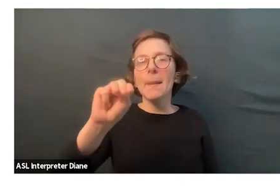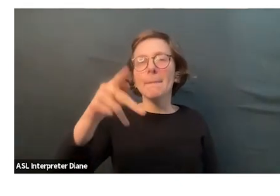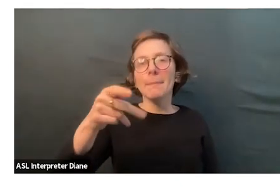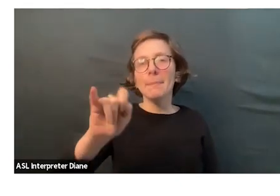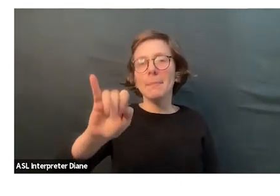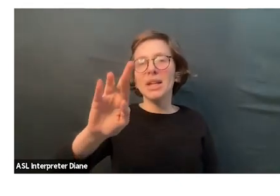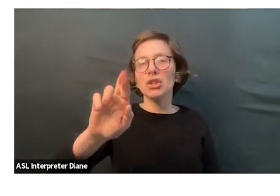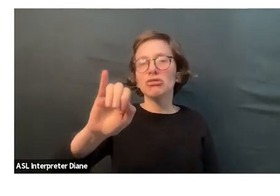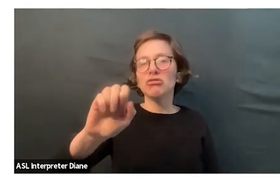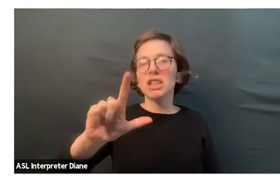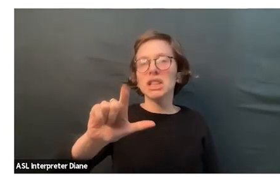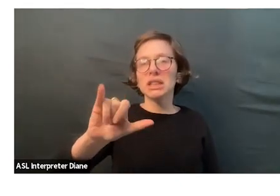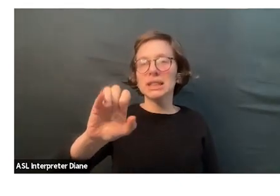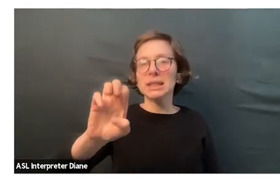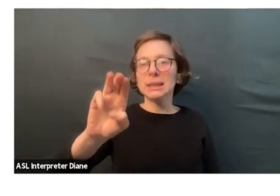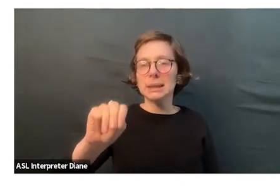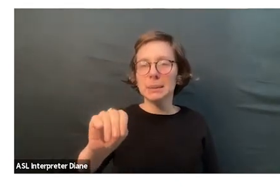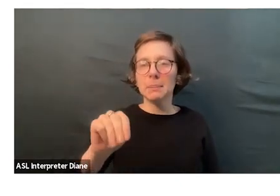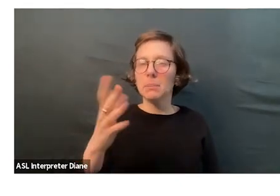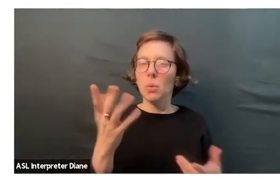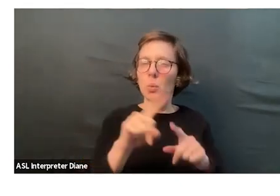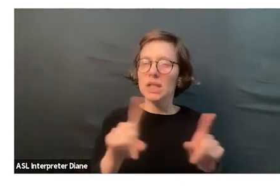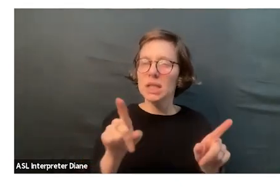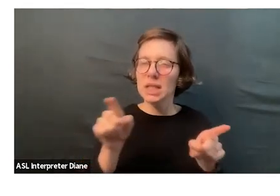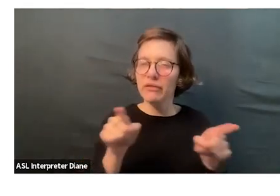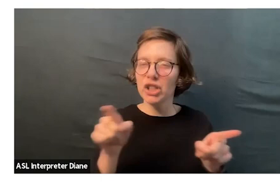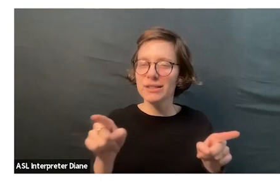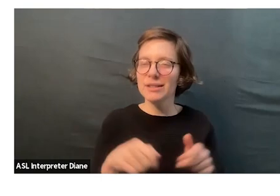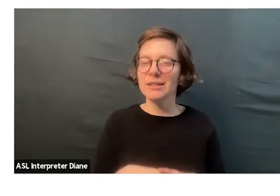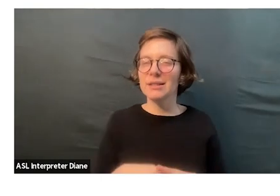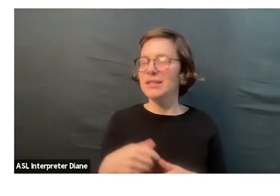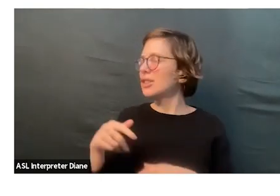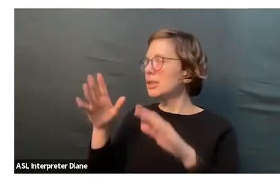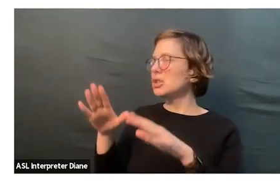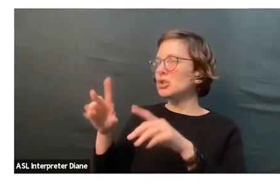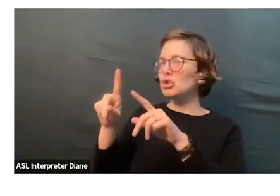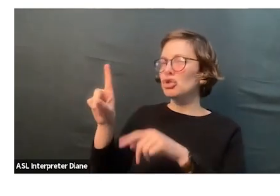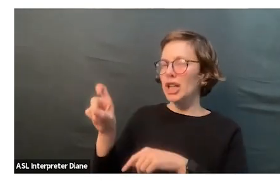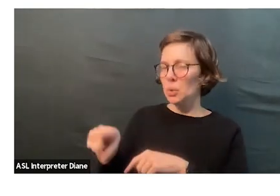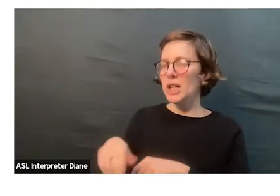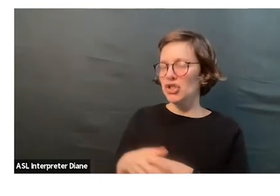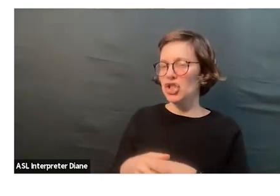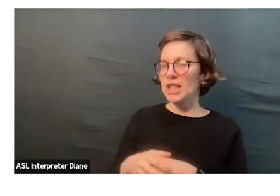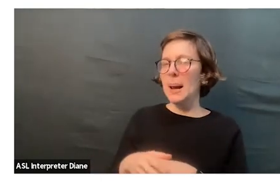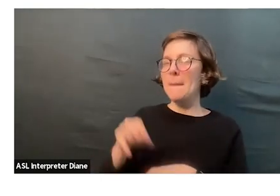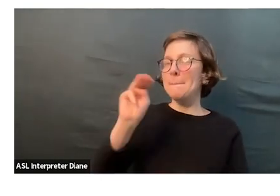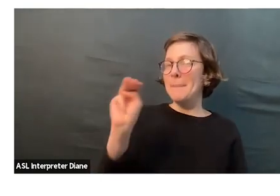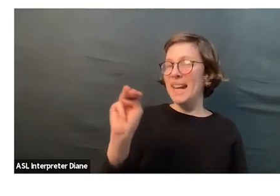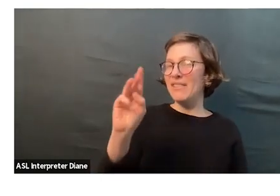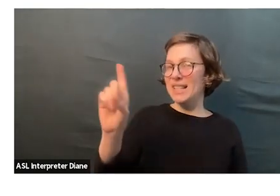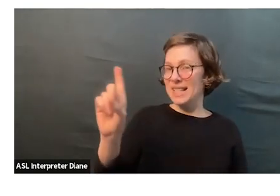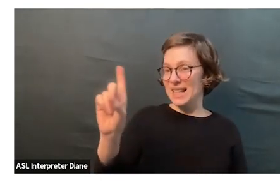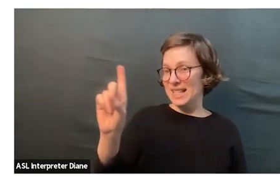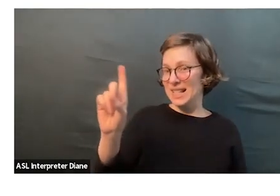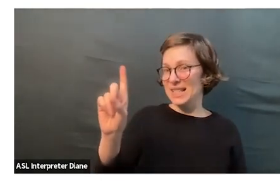to colonialism because it speaks to the larger injustices of dispossession, disinheritance,